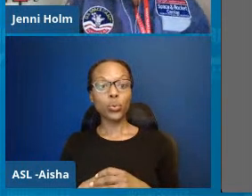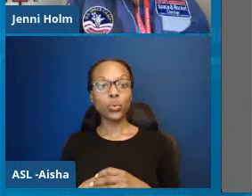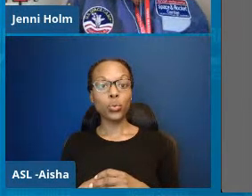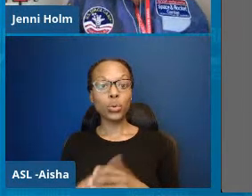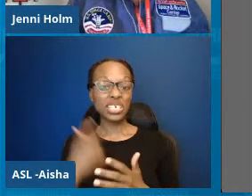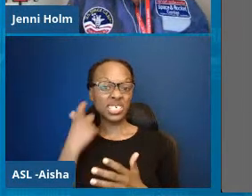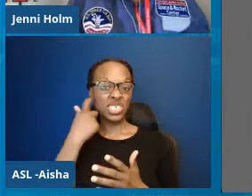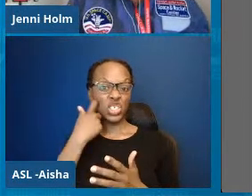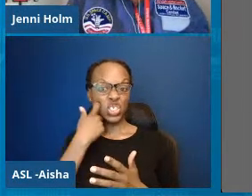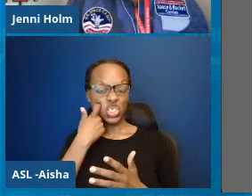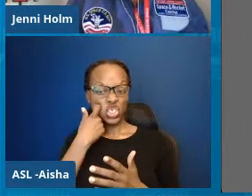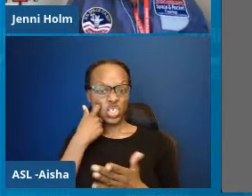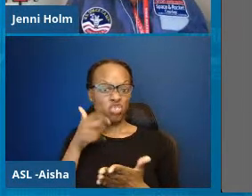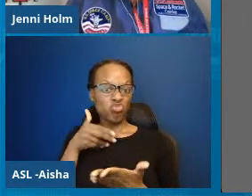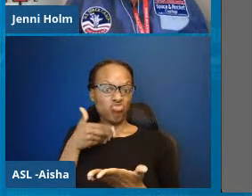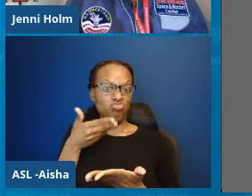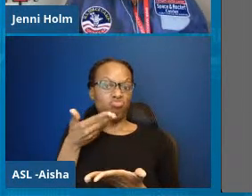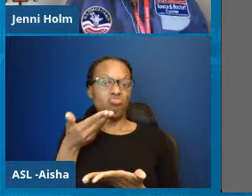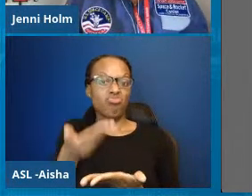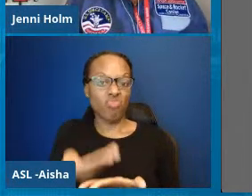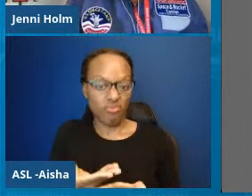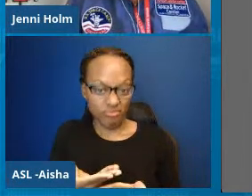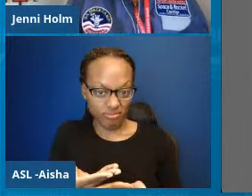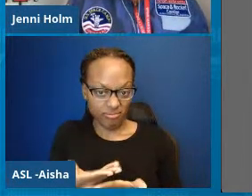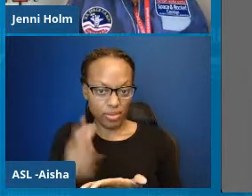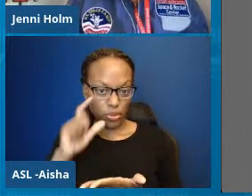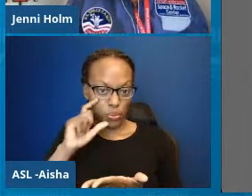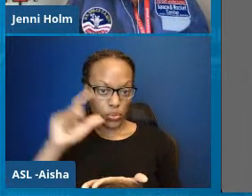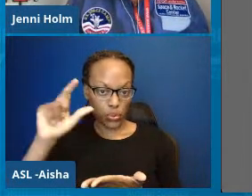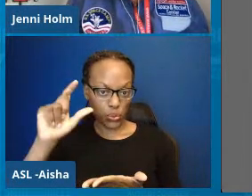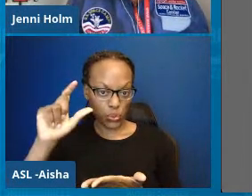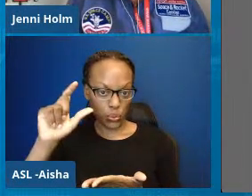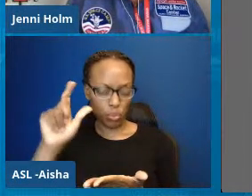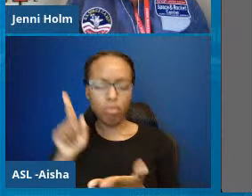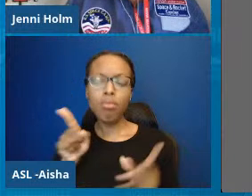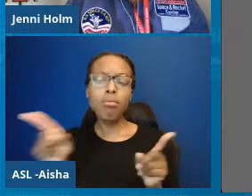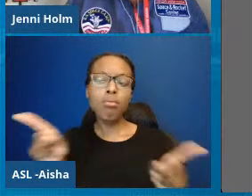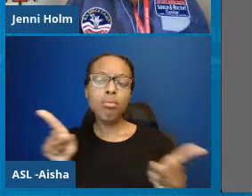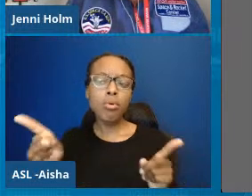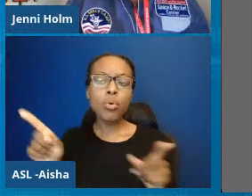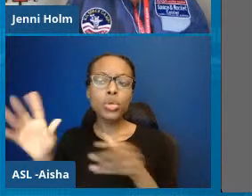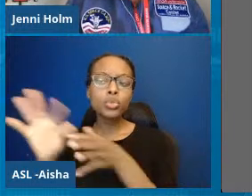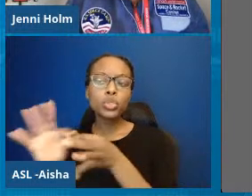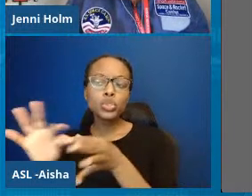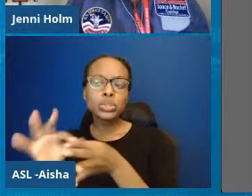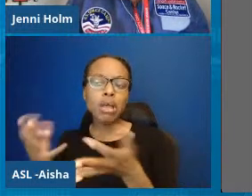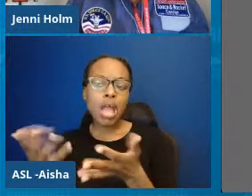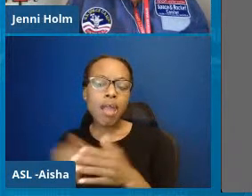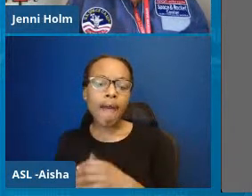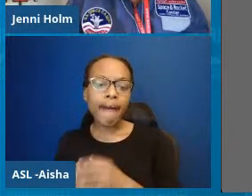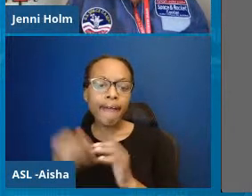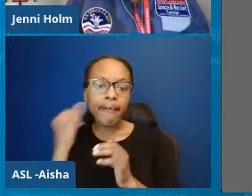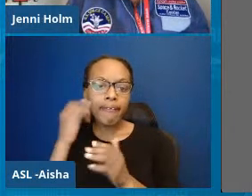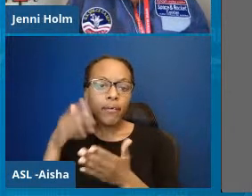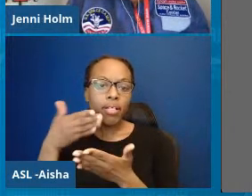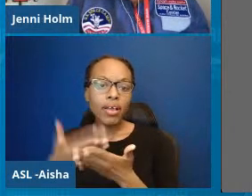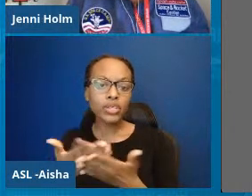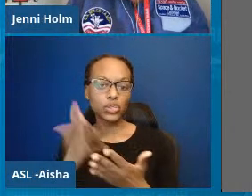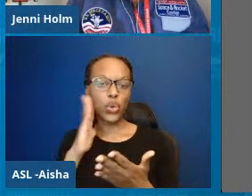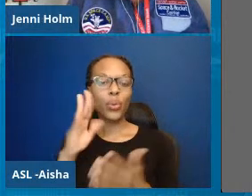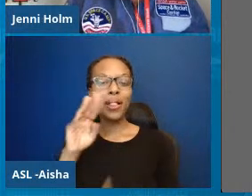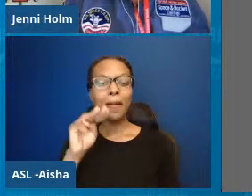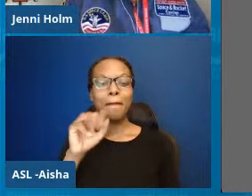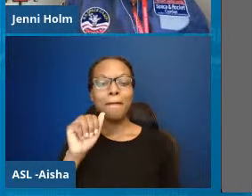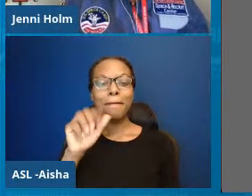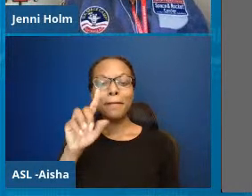now landed on the moon. Your lander is there. And I want to hear what you might say if it landed. So we're going to go ahead and play a little Mad Lib